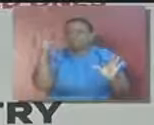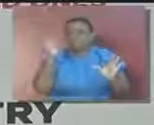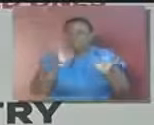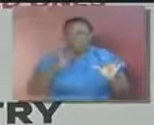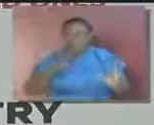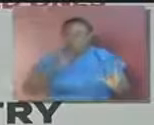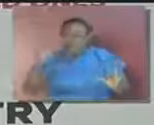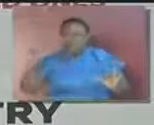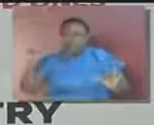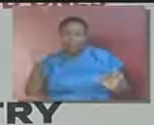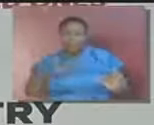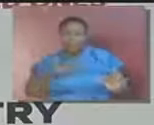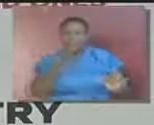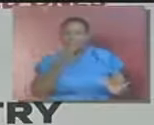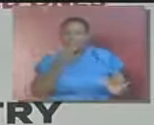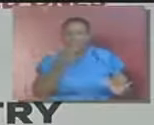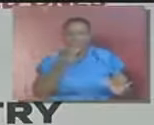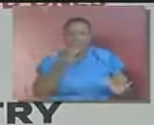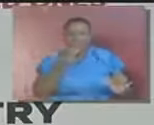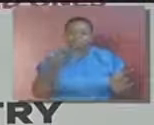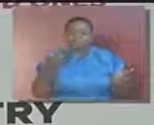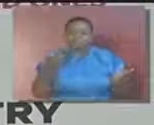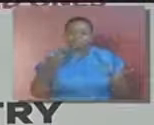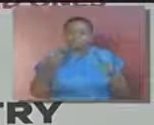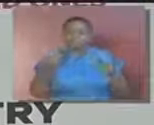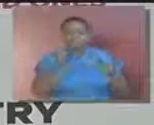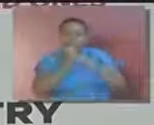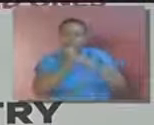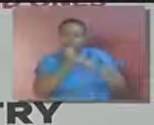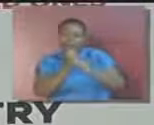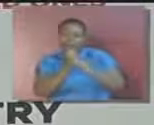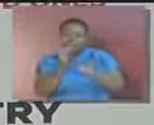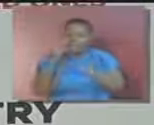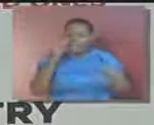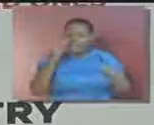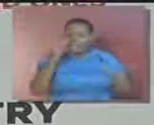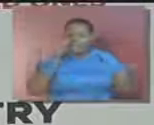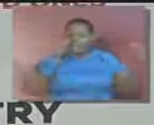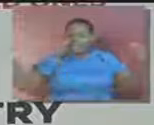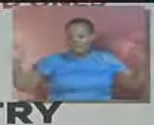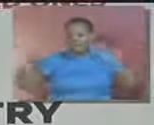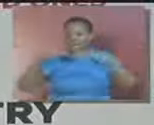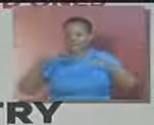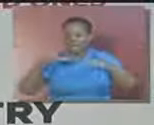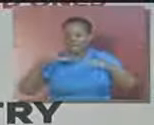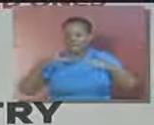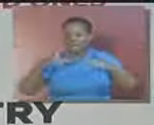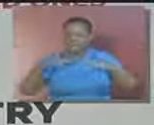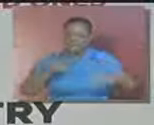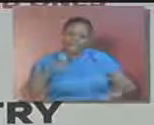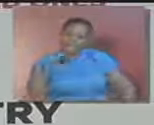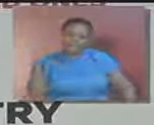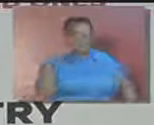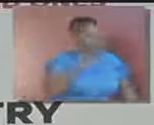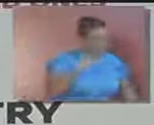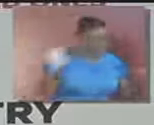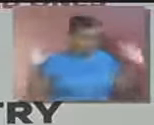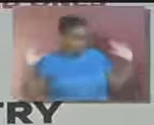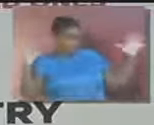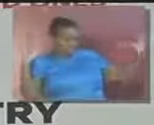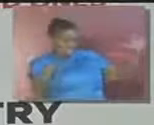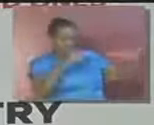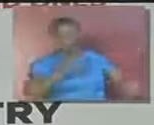and I see a crowd, I am not joining that crowd for 2 reasons. One, as Dr.